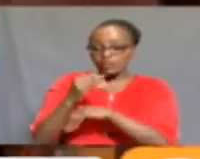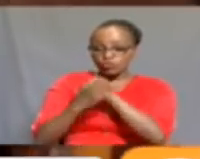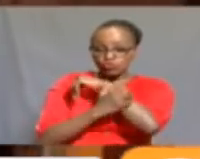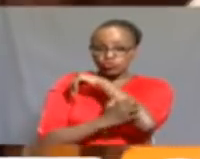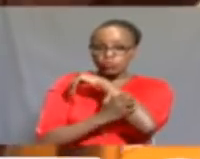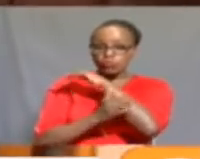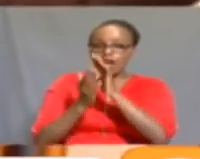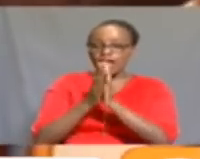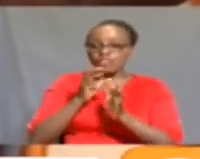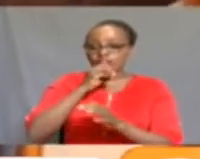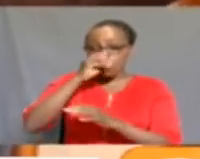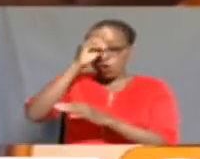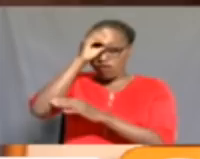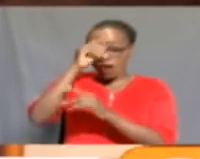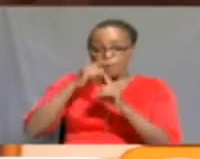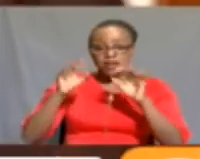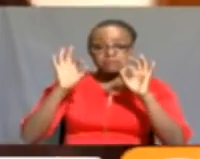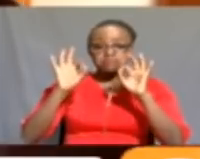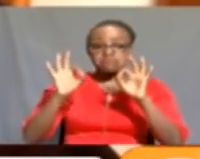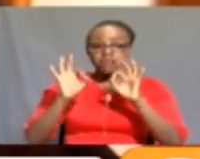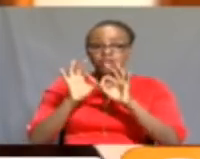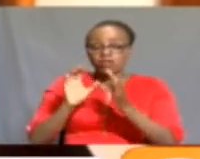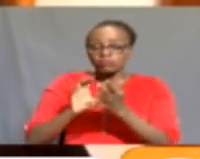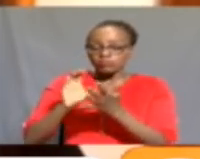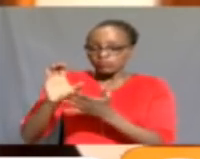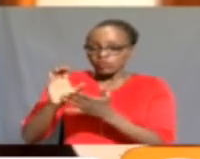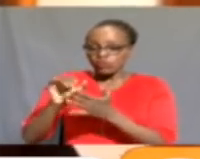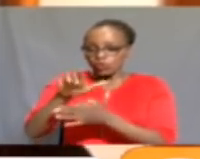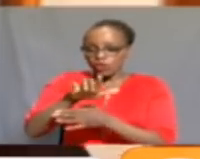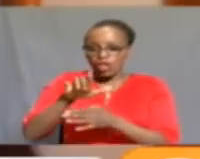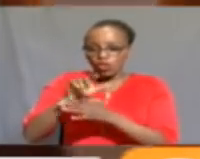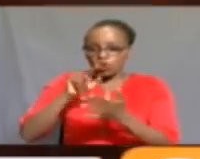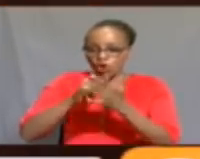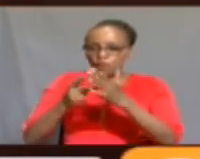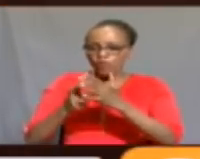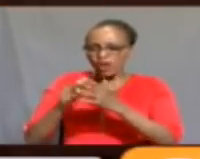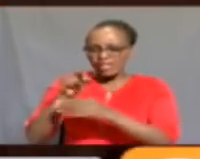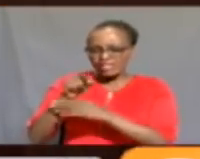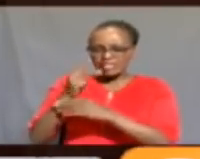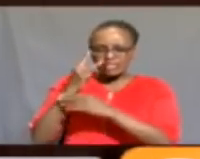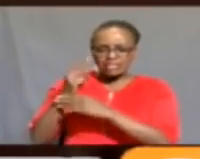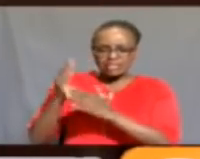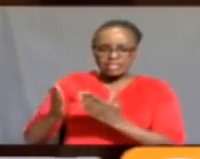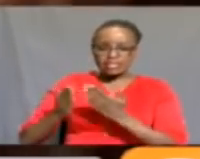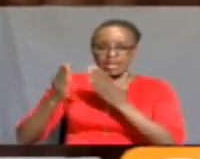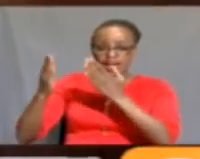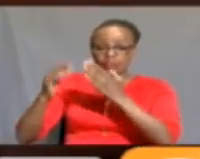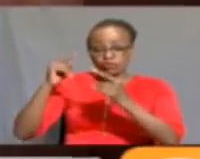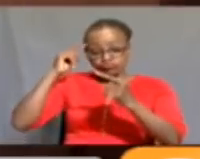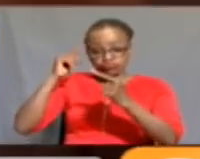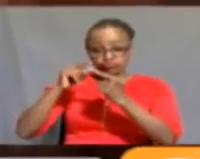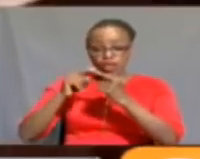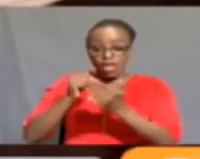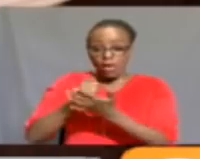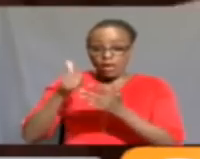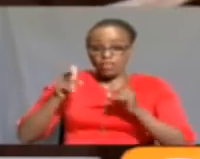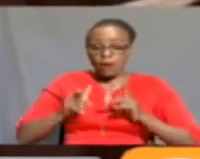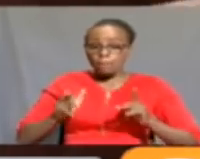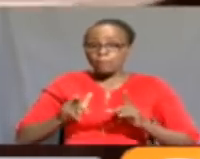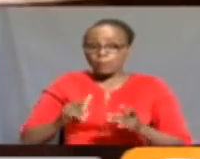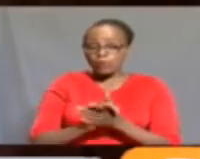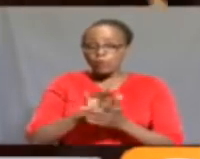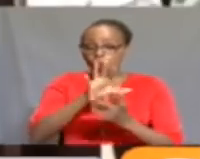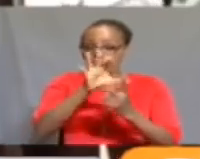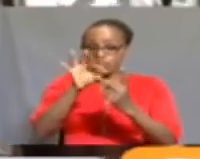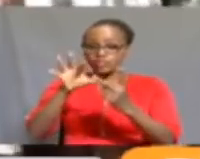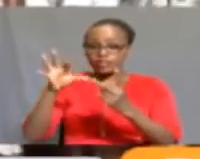and orphans. Wow, amazing. Now donating to the local projects in an act seen as a sacrifice towards helping others. He was